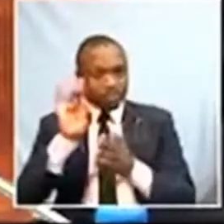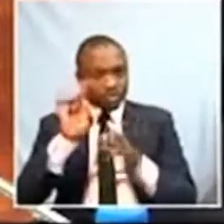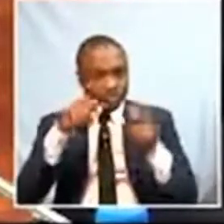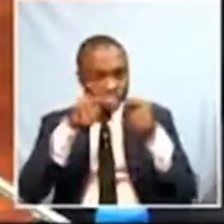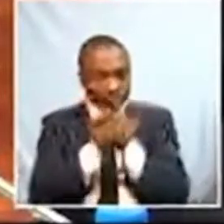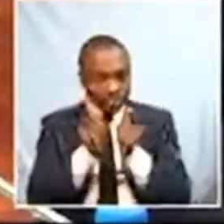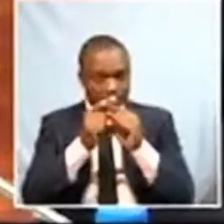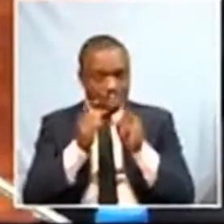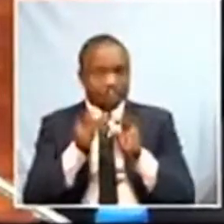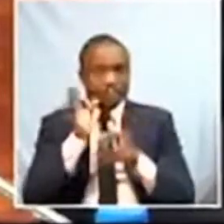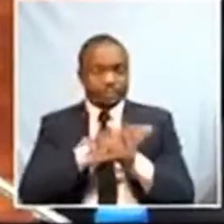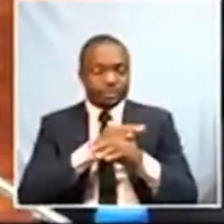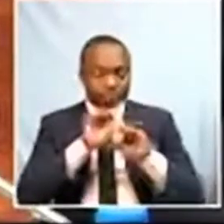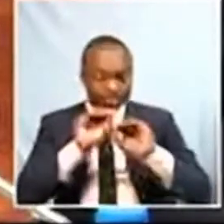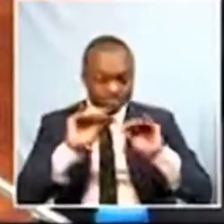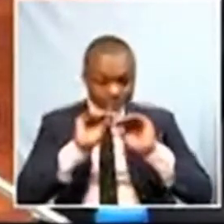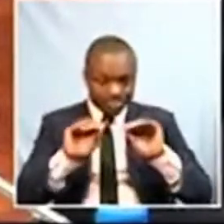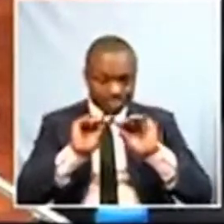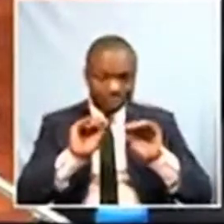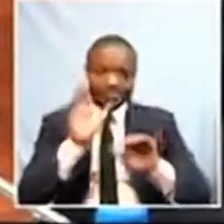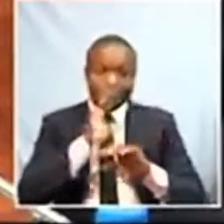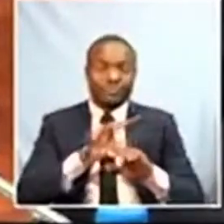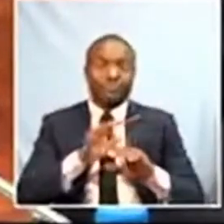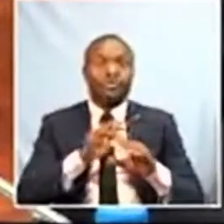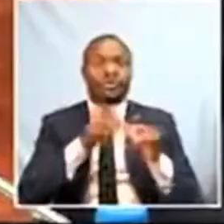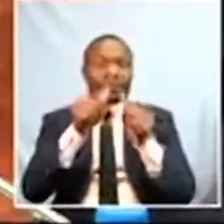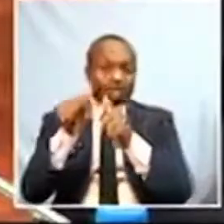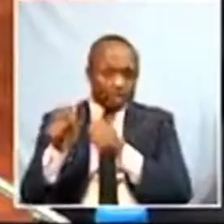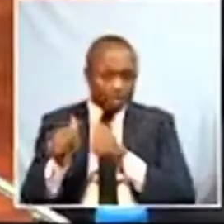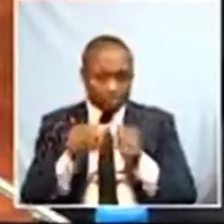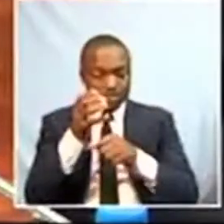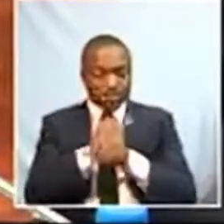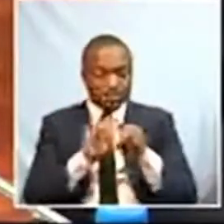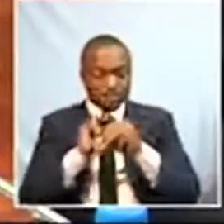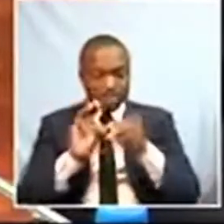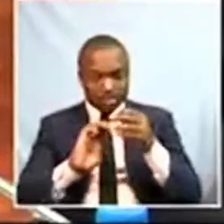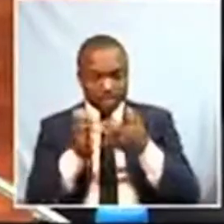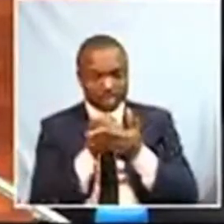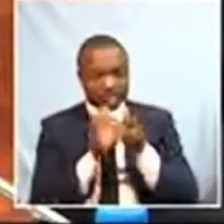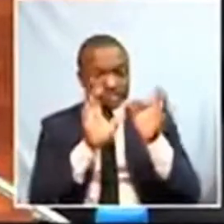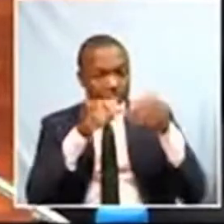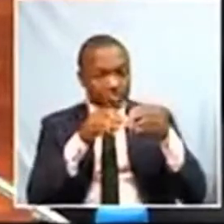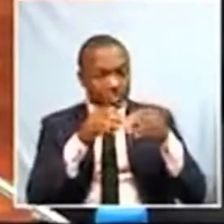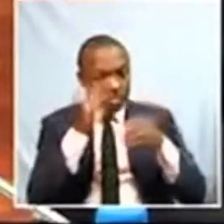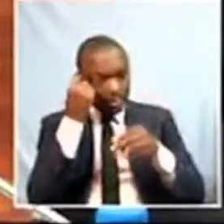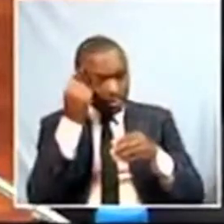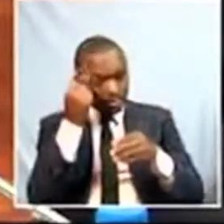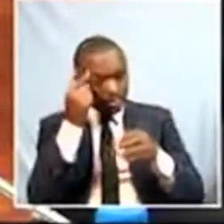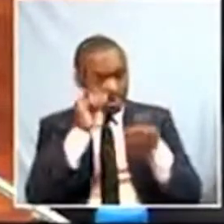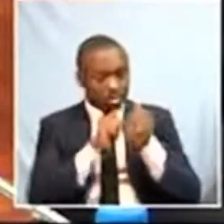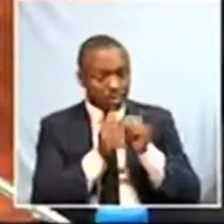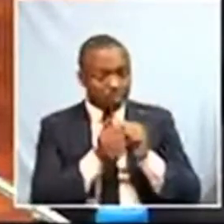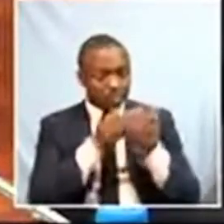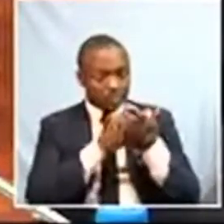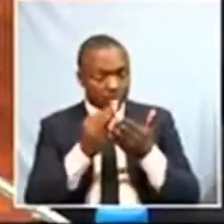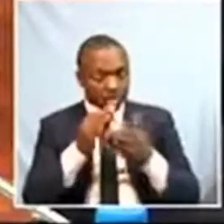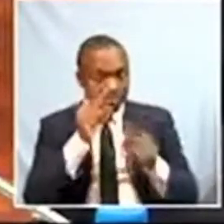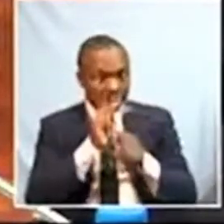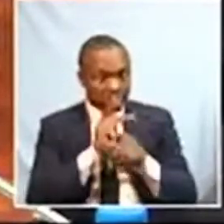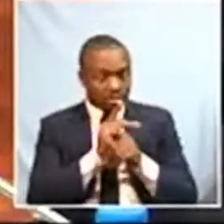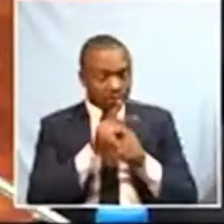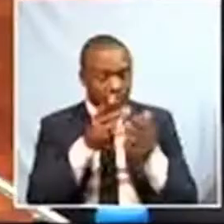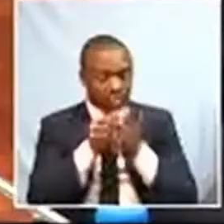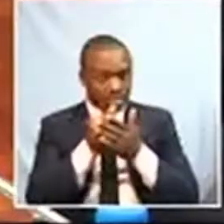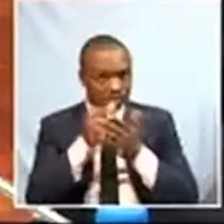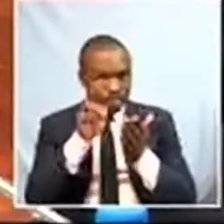despite being trained. Action taken. Management engaged clubs to understand possible gaps in failure to maintain